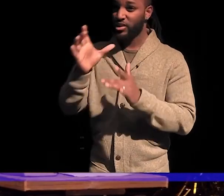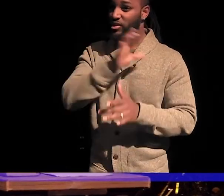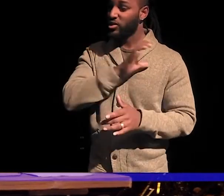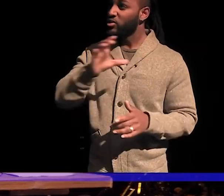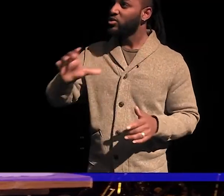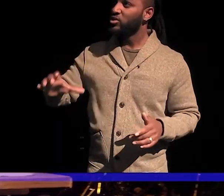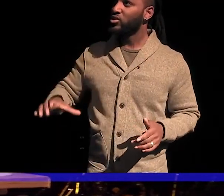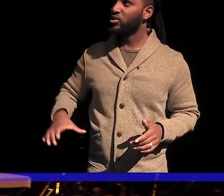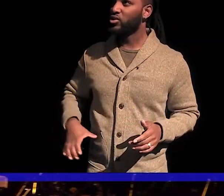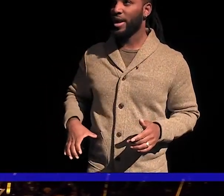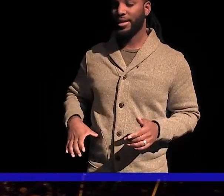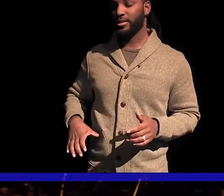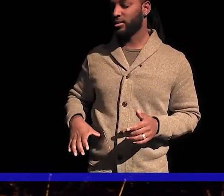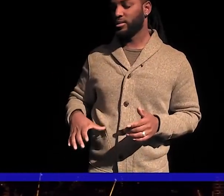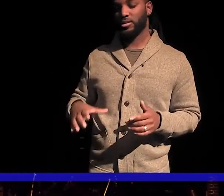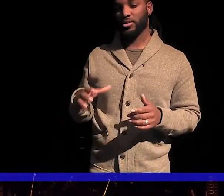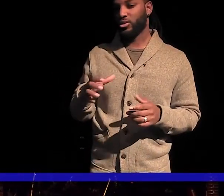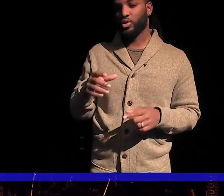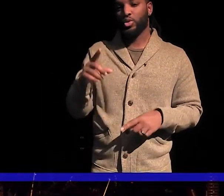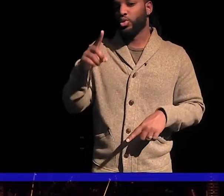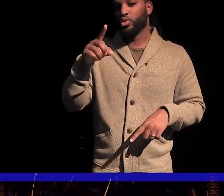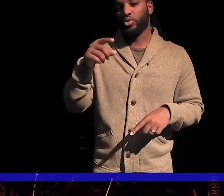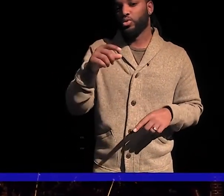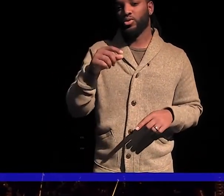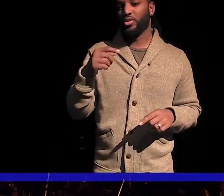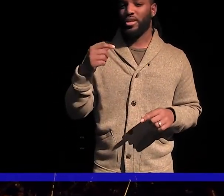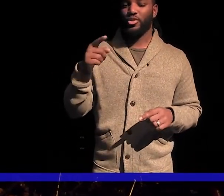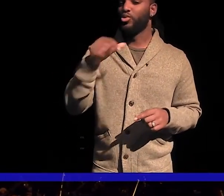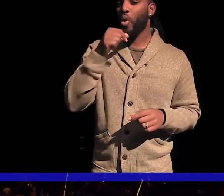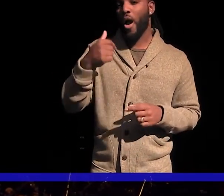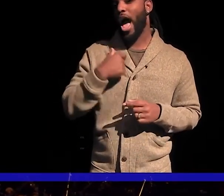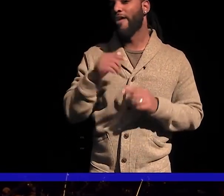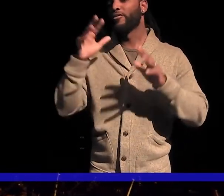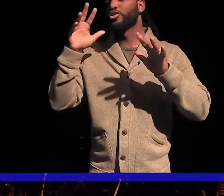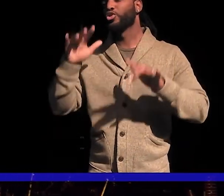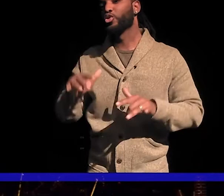snowball's chance in hell. That wasn't good either, was it?